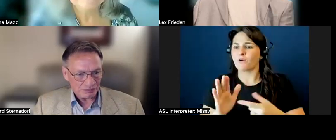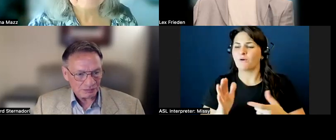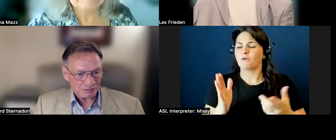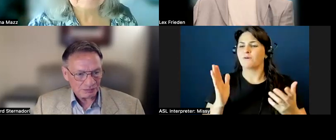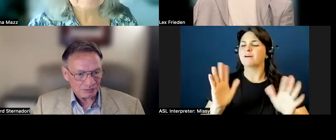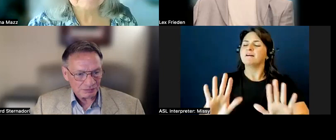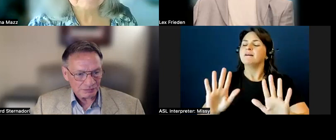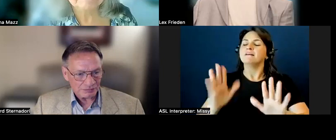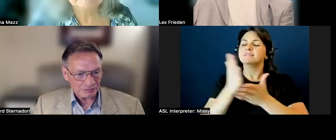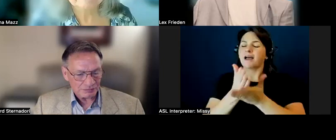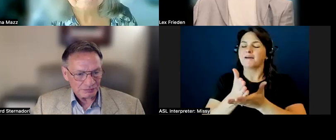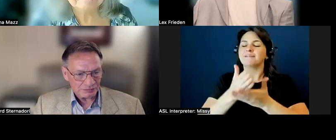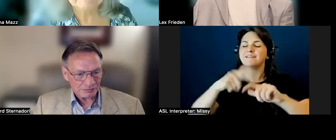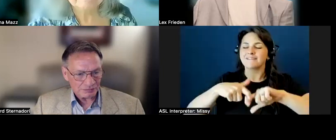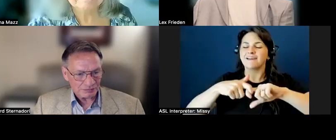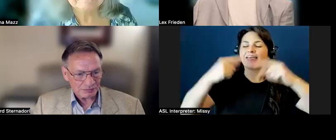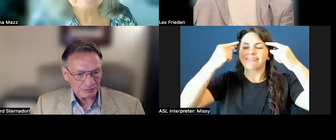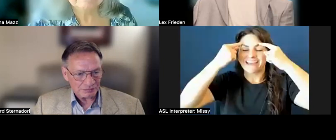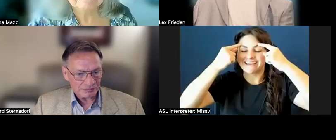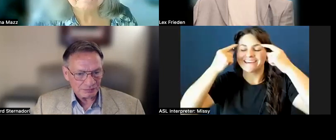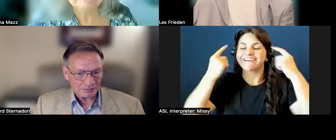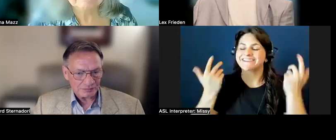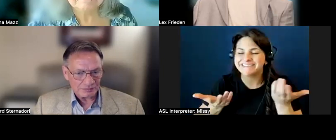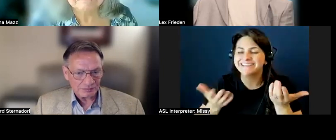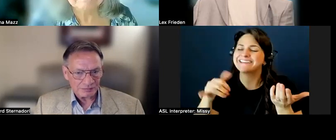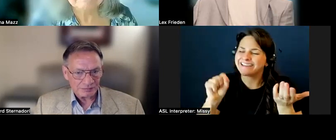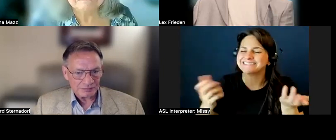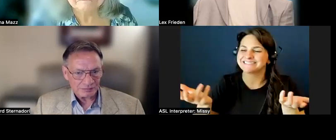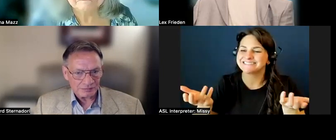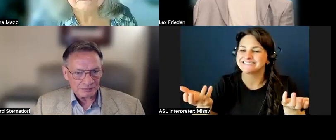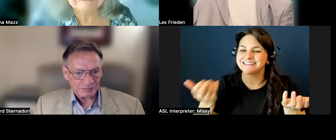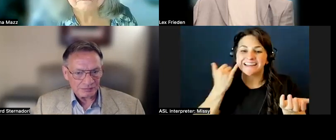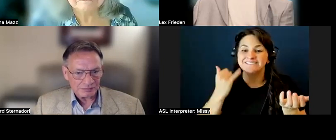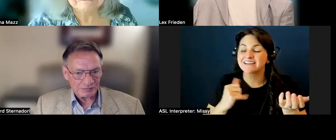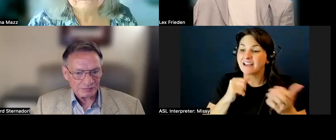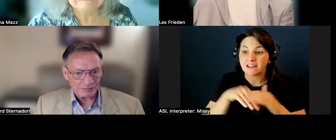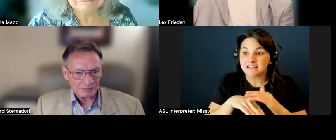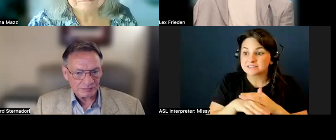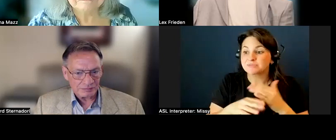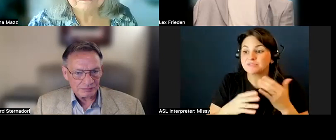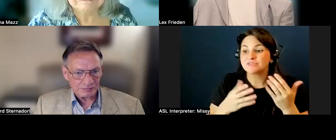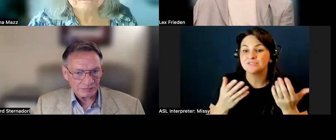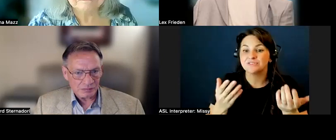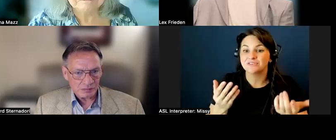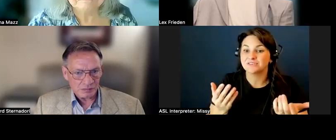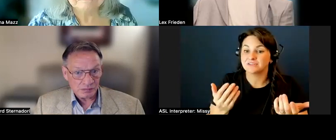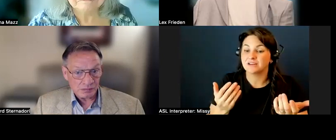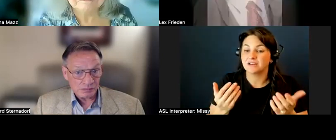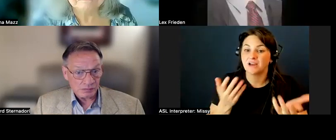people think, I mean, what are you doing here? Yes, if it's not accessible, and if it's